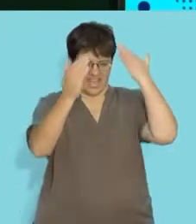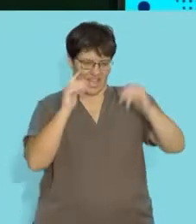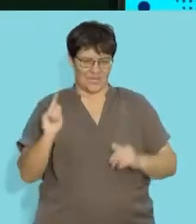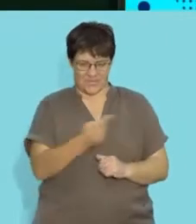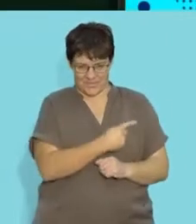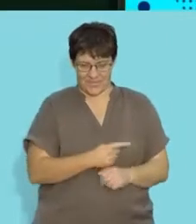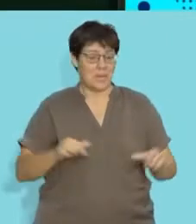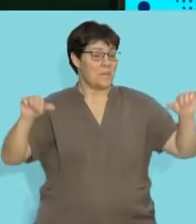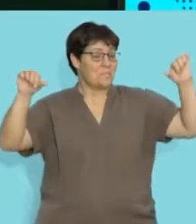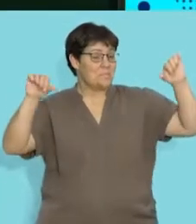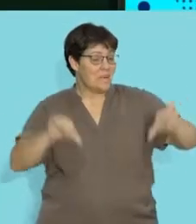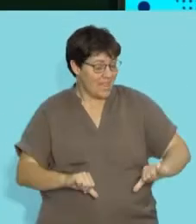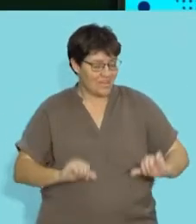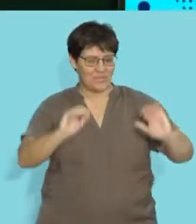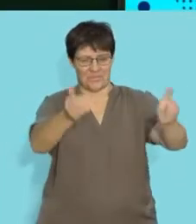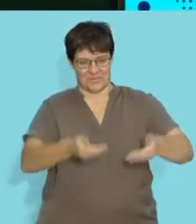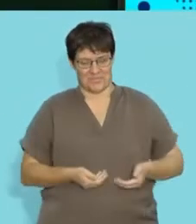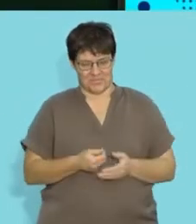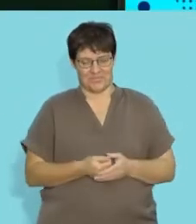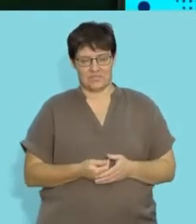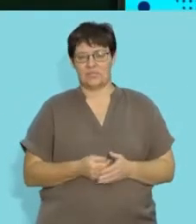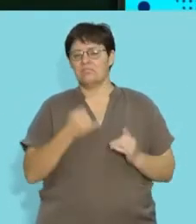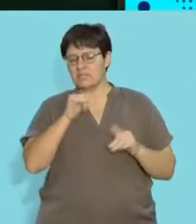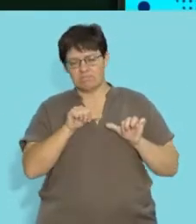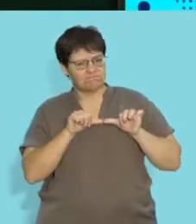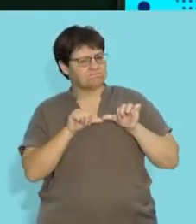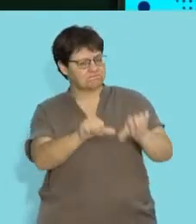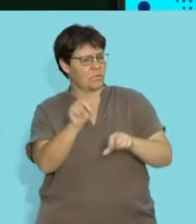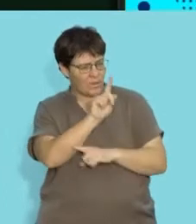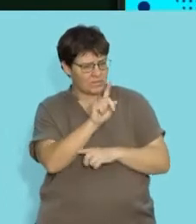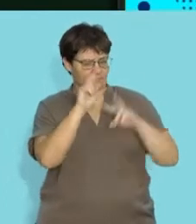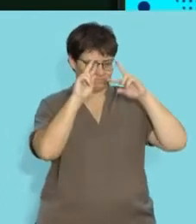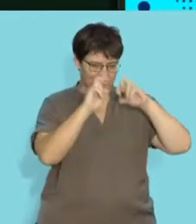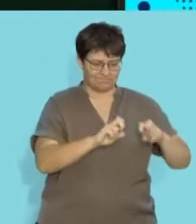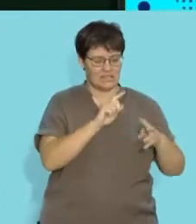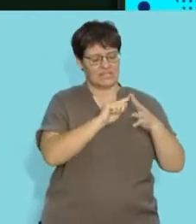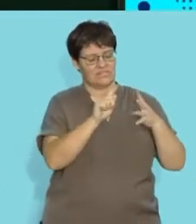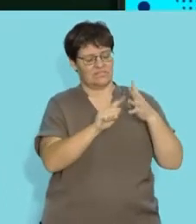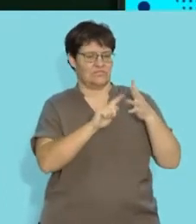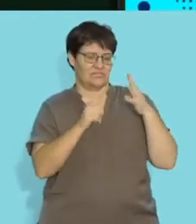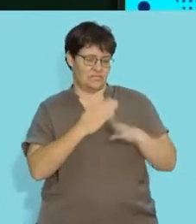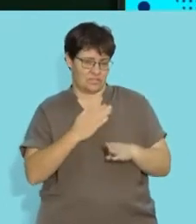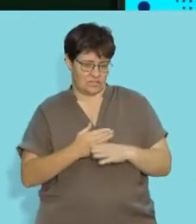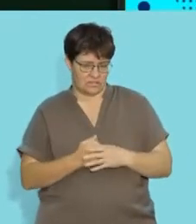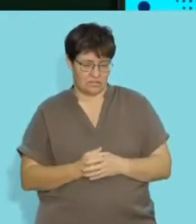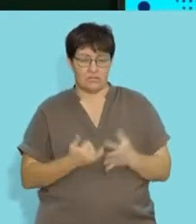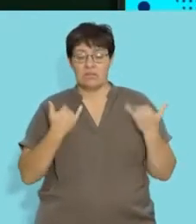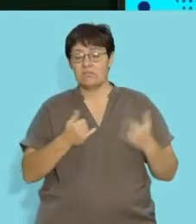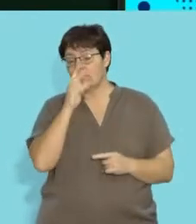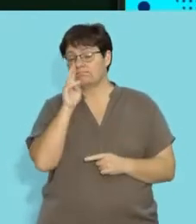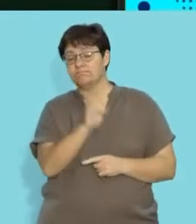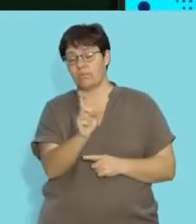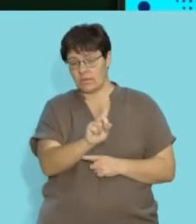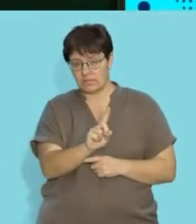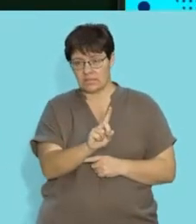Hi guys, welcome back to our lesson. So we are still looking at exploring different functions. Now we are going to